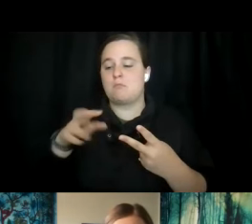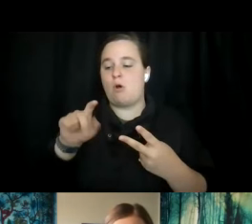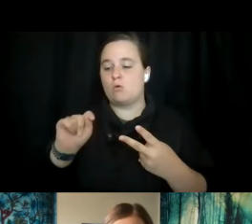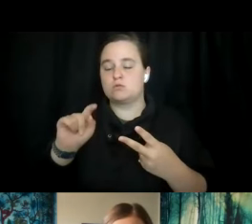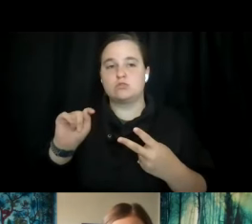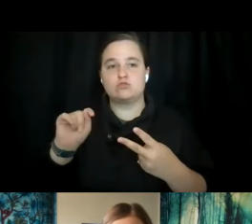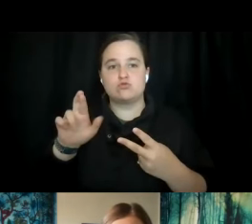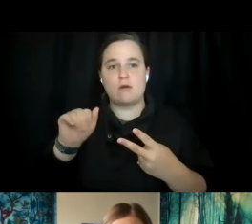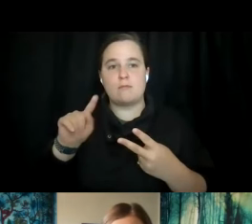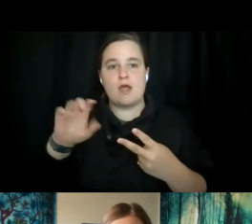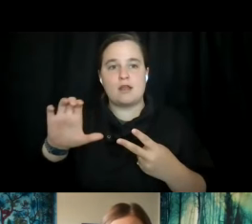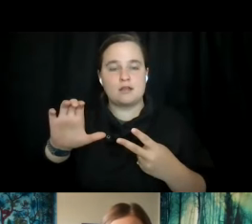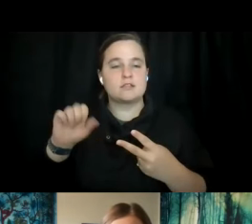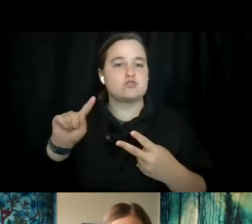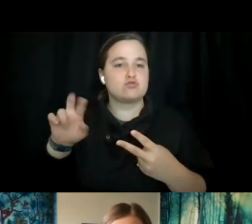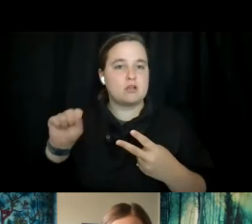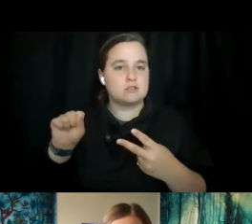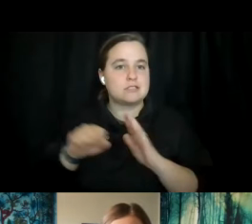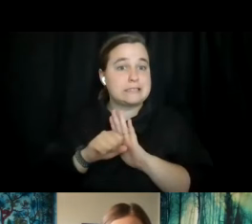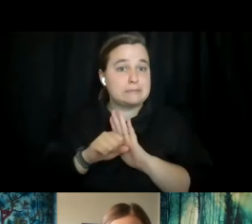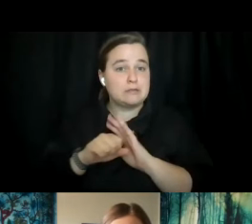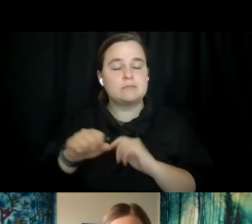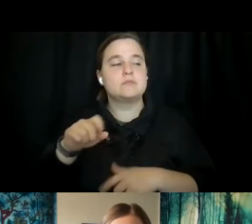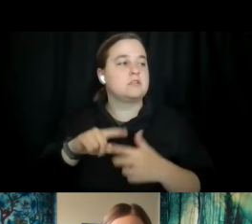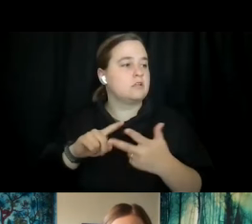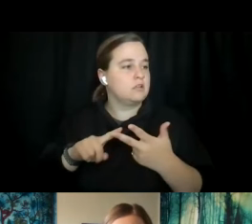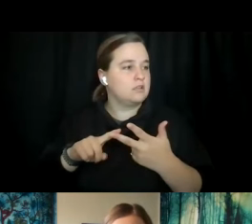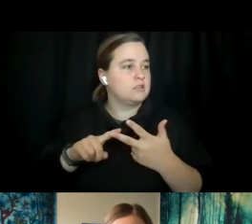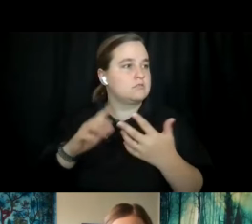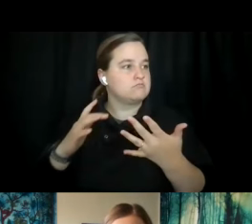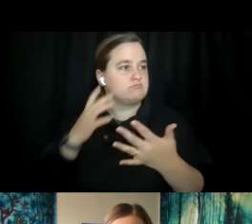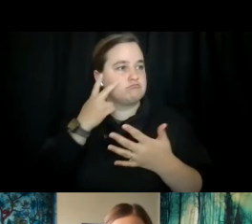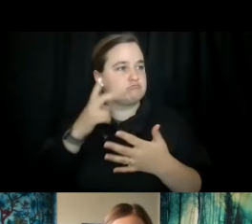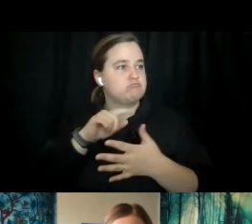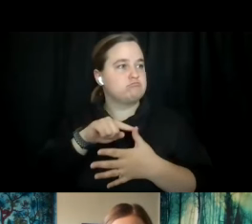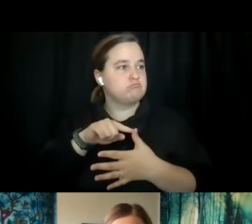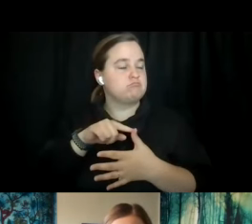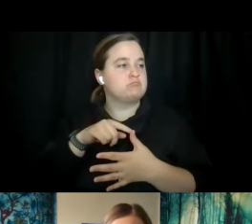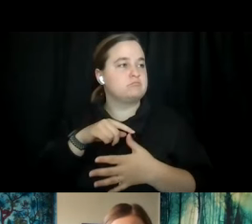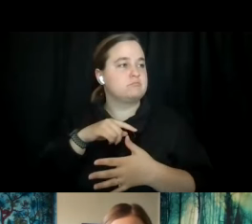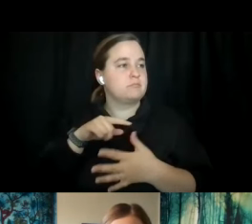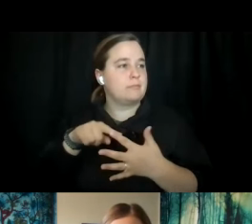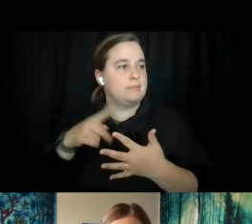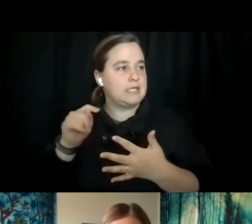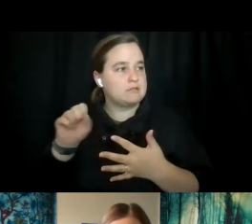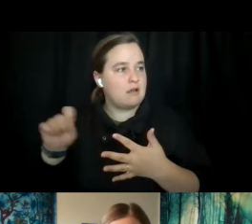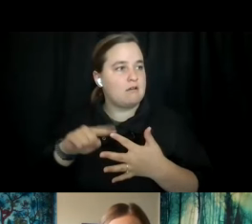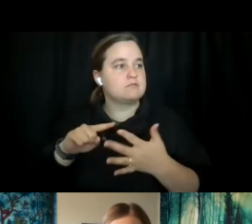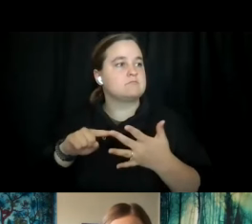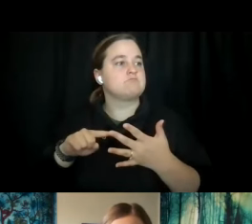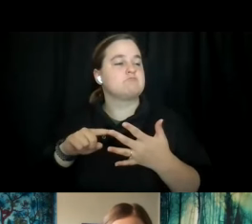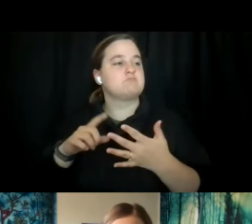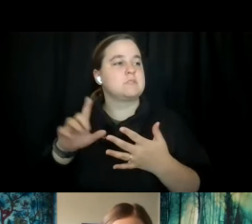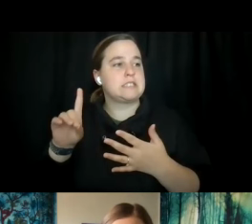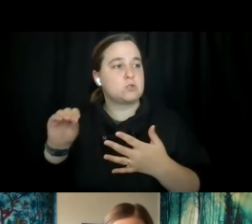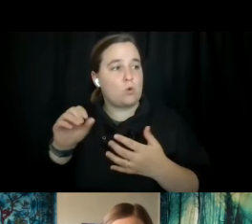post-traumatic stress disorder symptoms, and traumatic stress. So I'm seeing something from Stephanie. Yeah.